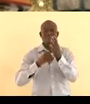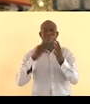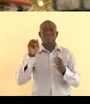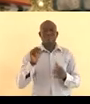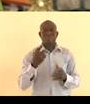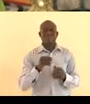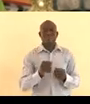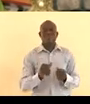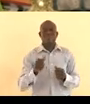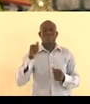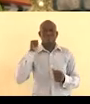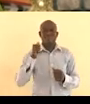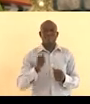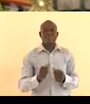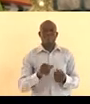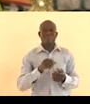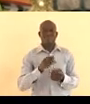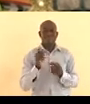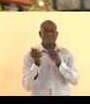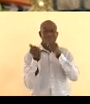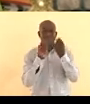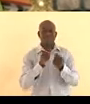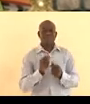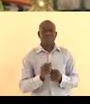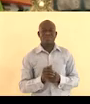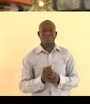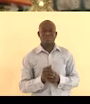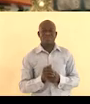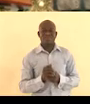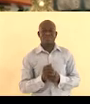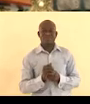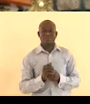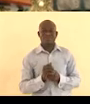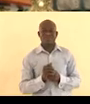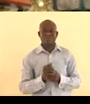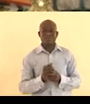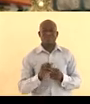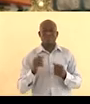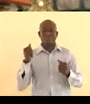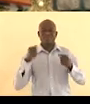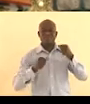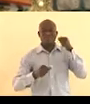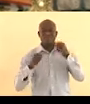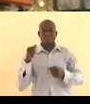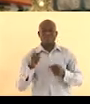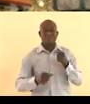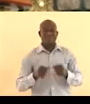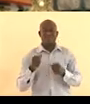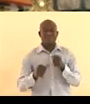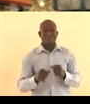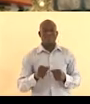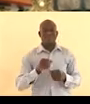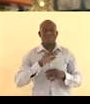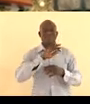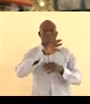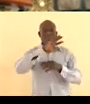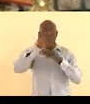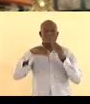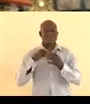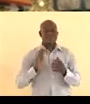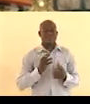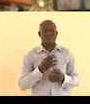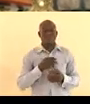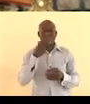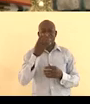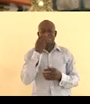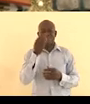off, but to avoid distraction. Now, the drama that I see all over the place, where I can come and say, oh yeah, all of us, let's